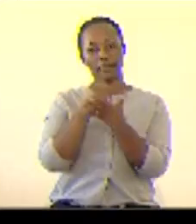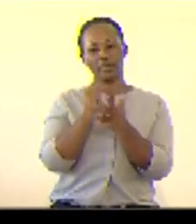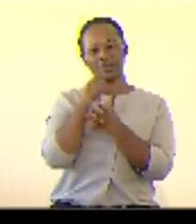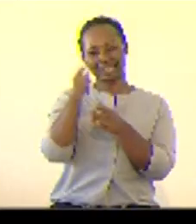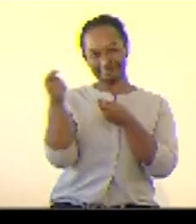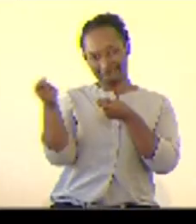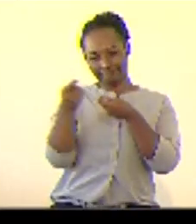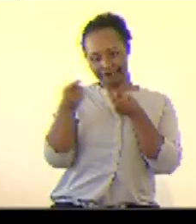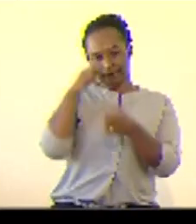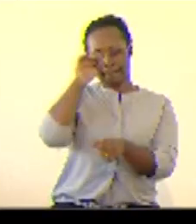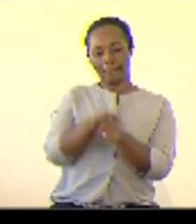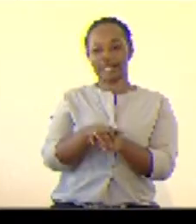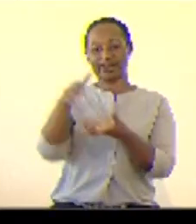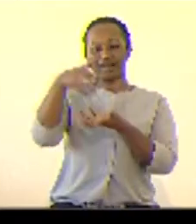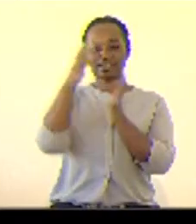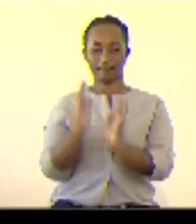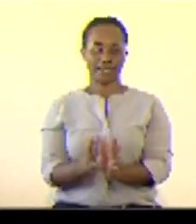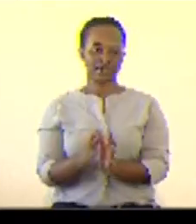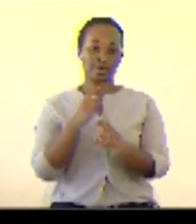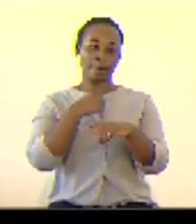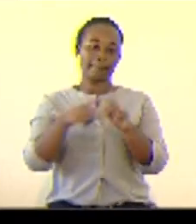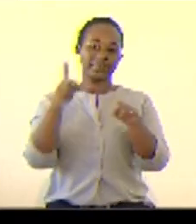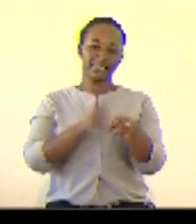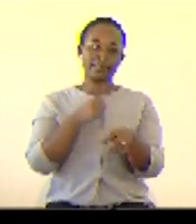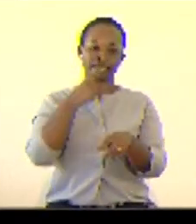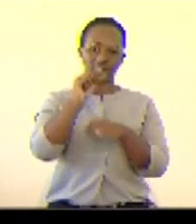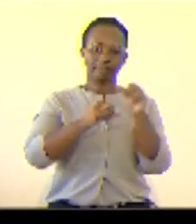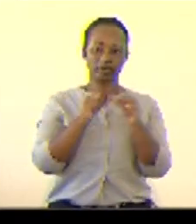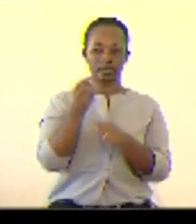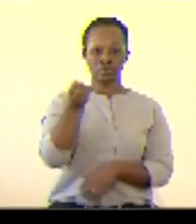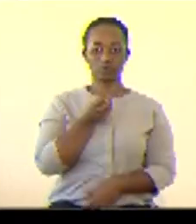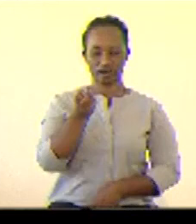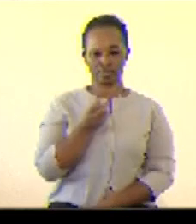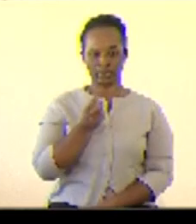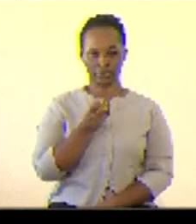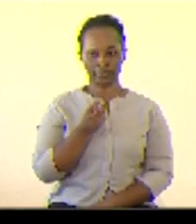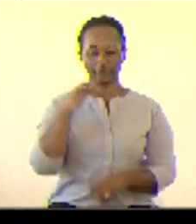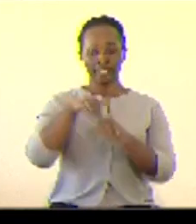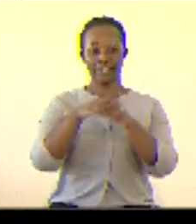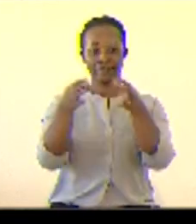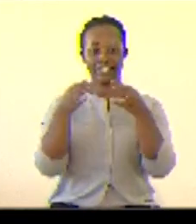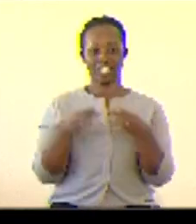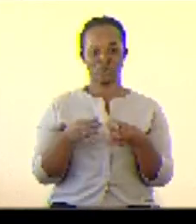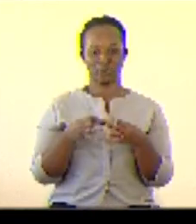attracts many customers. But when it comes to this transport, in fine